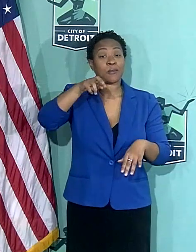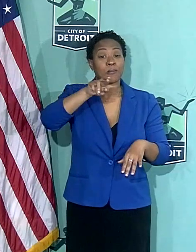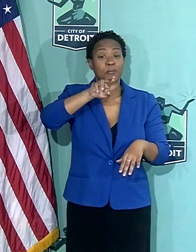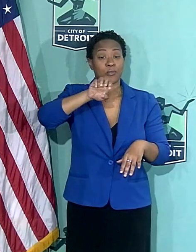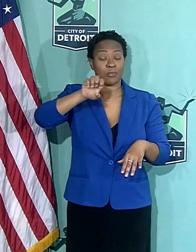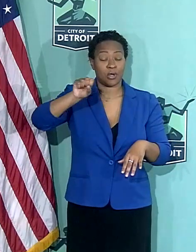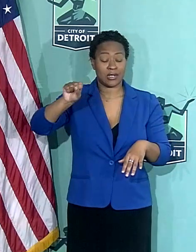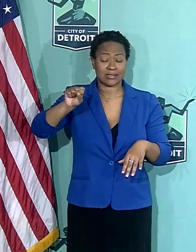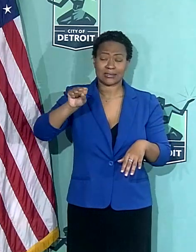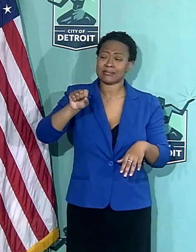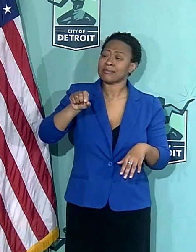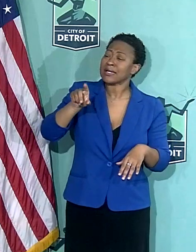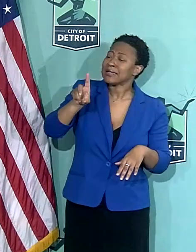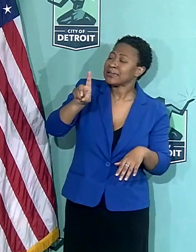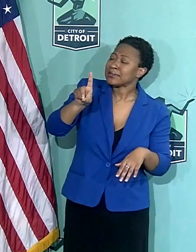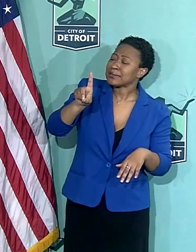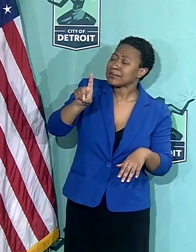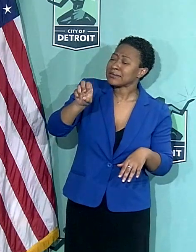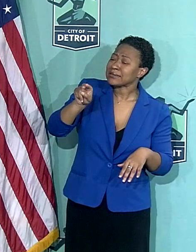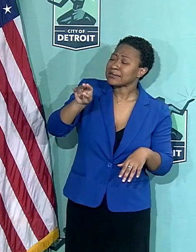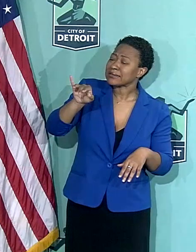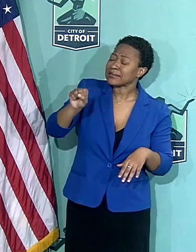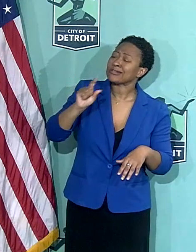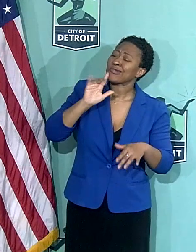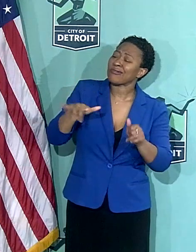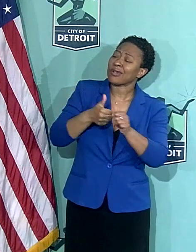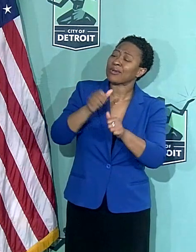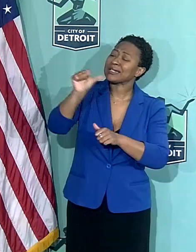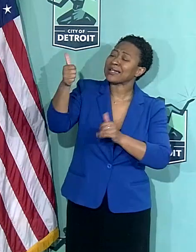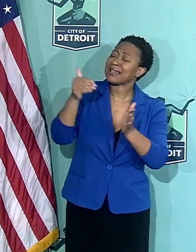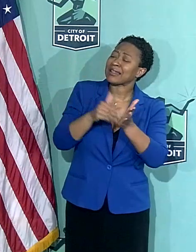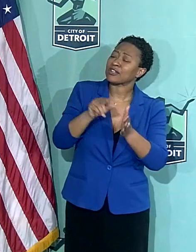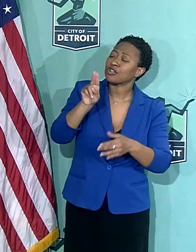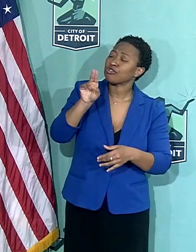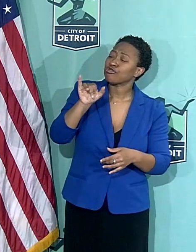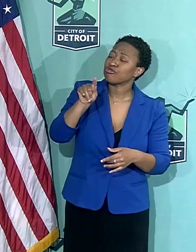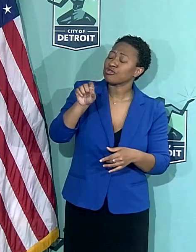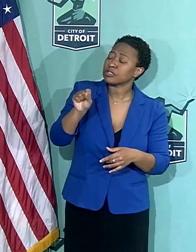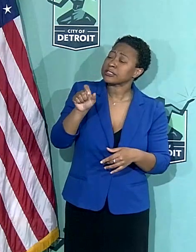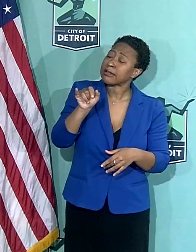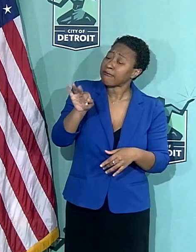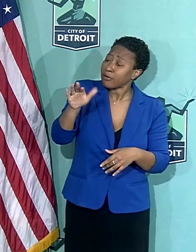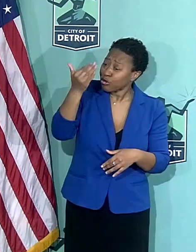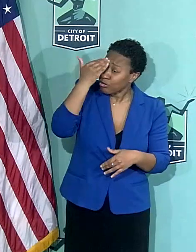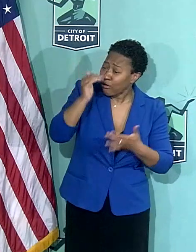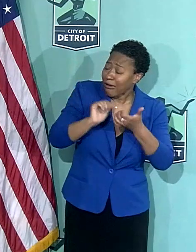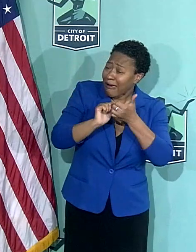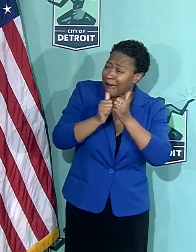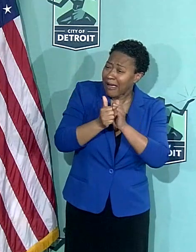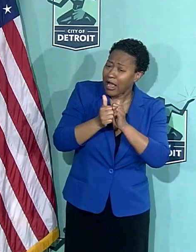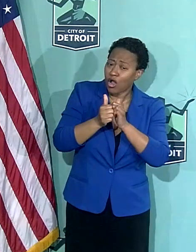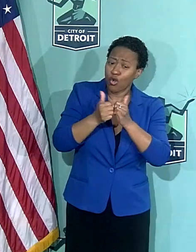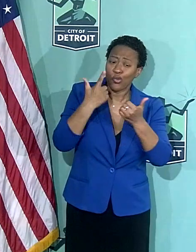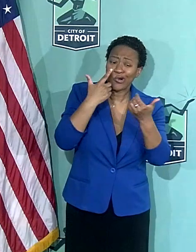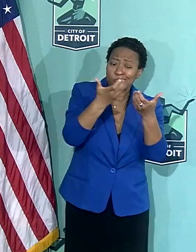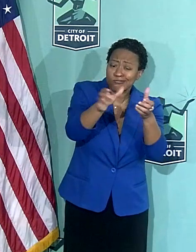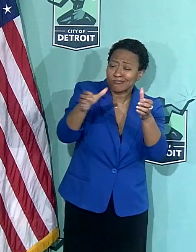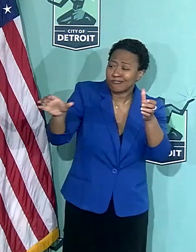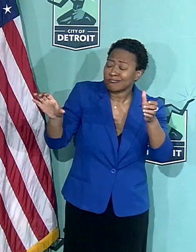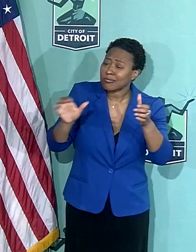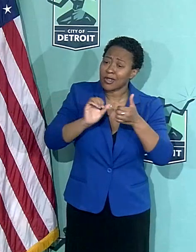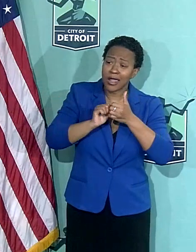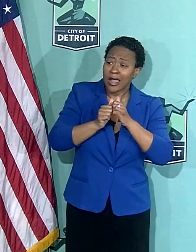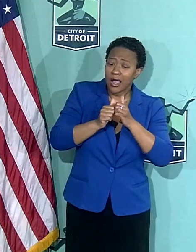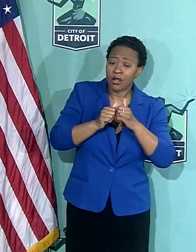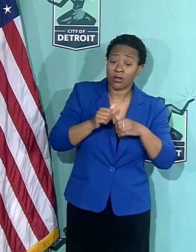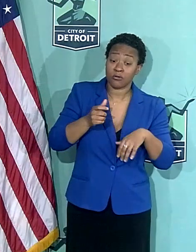see if we could follow up on the 10,000 units, and if we know how those units are broken down. I mean, are we talking about